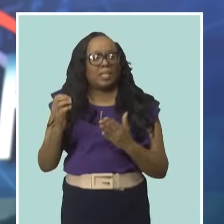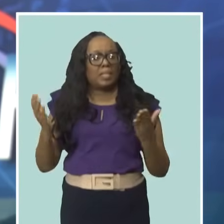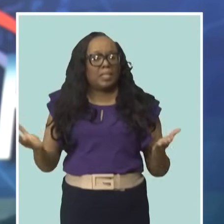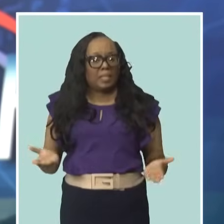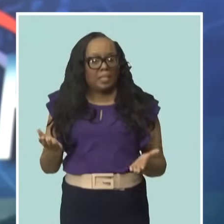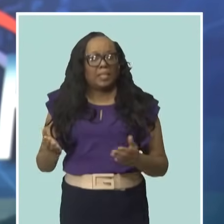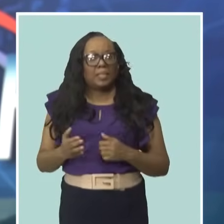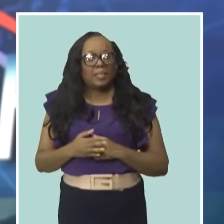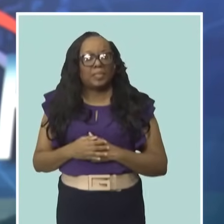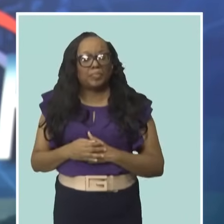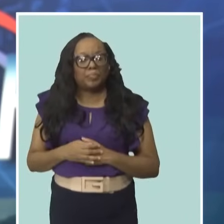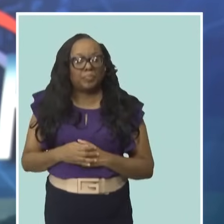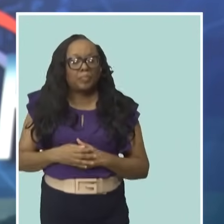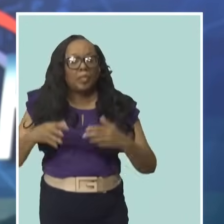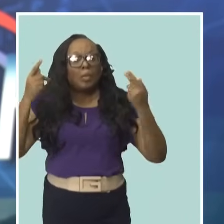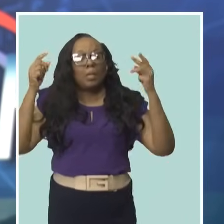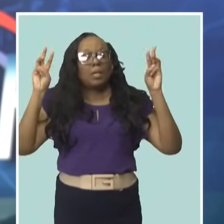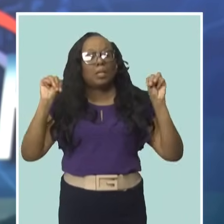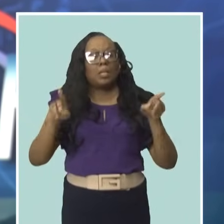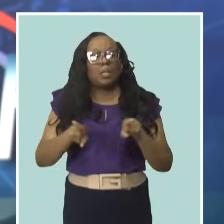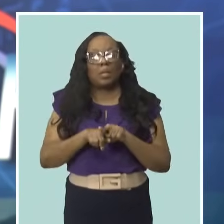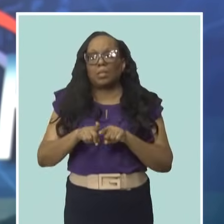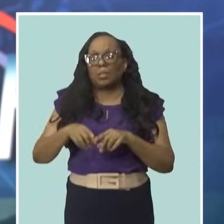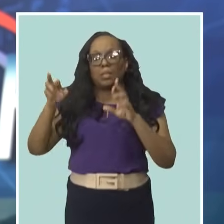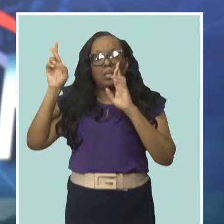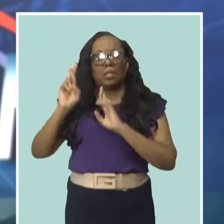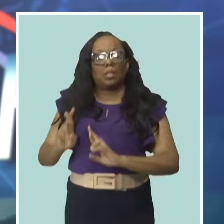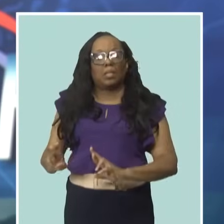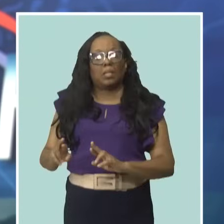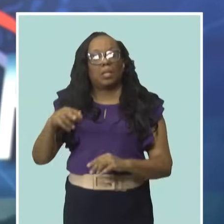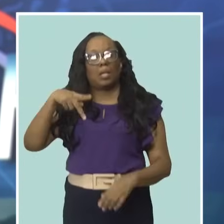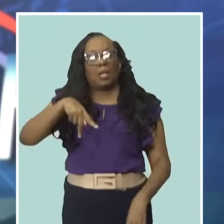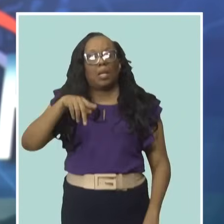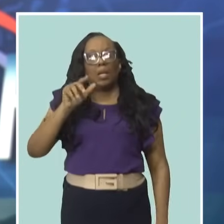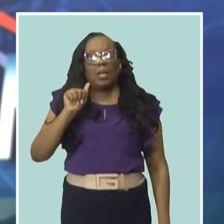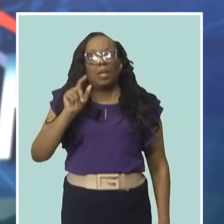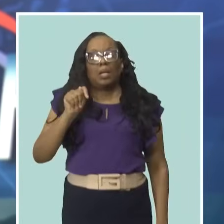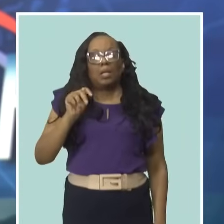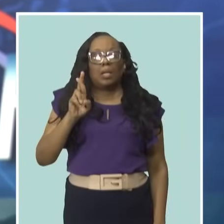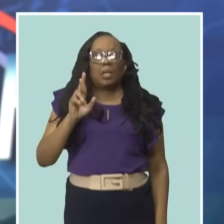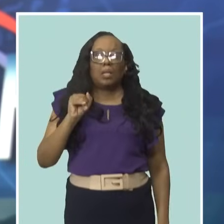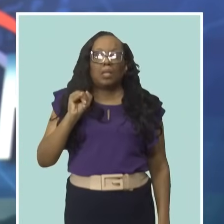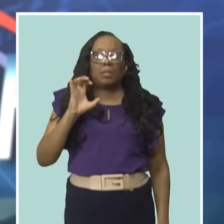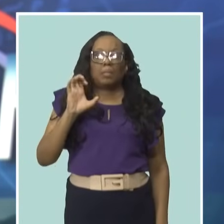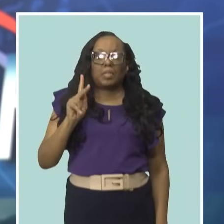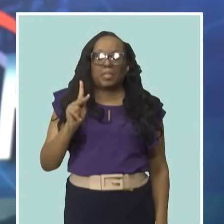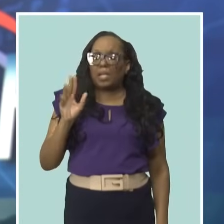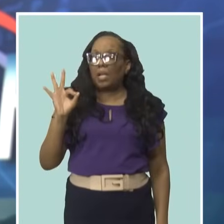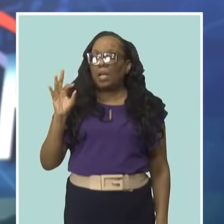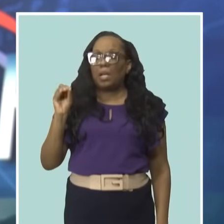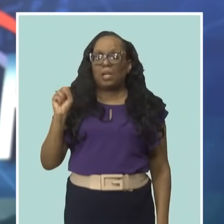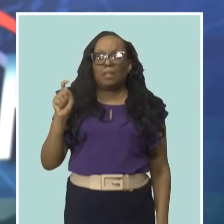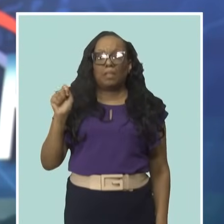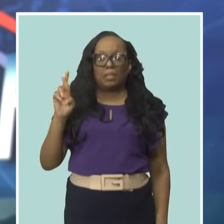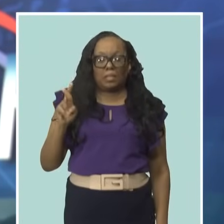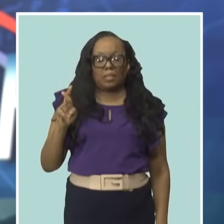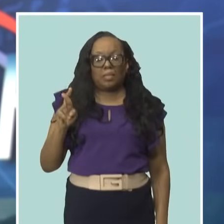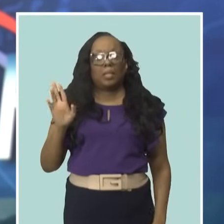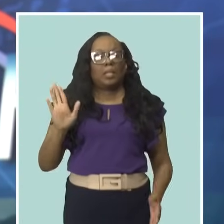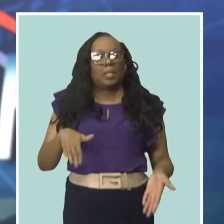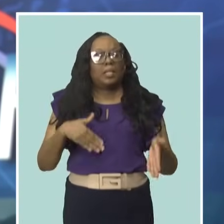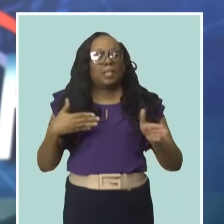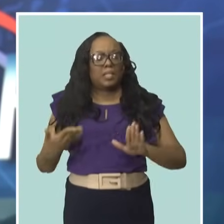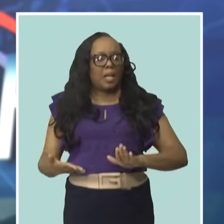Barbados. The Prime Minister has also paid tribute to Patrick Foster. She says the passing of the legendary